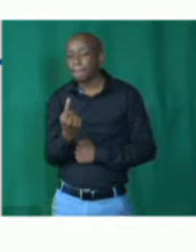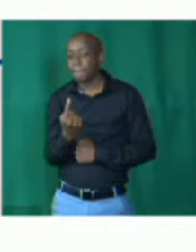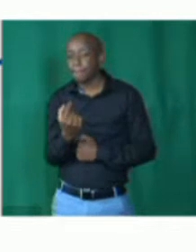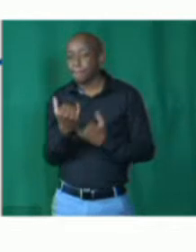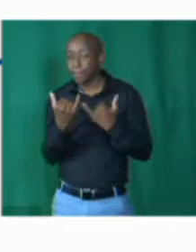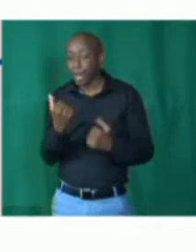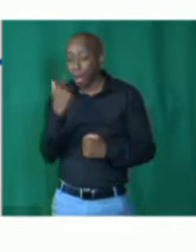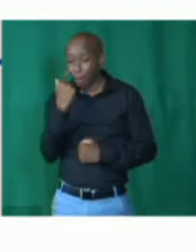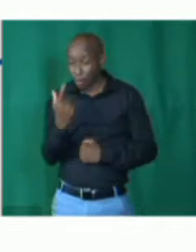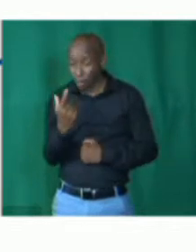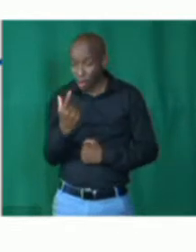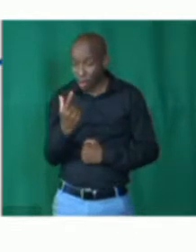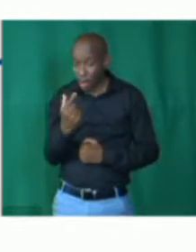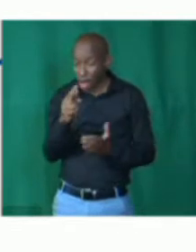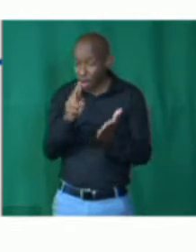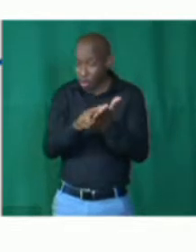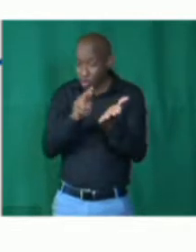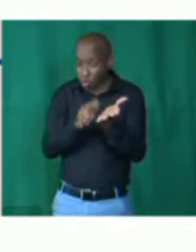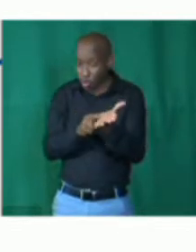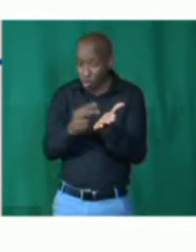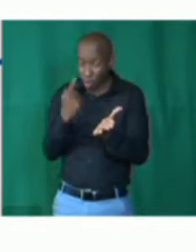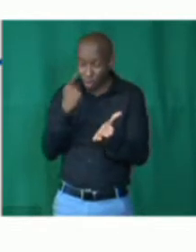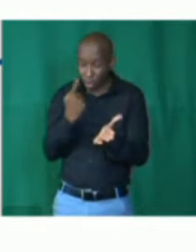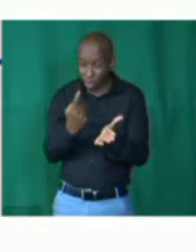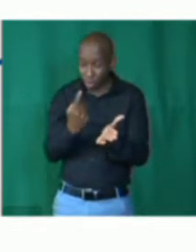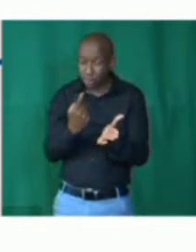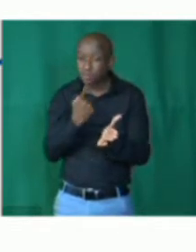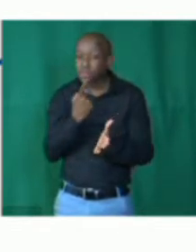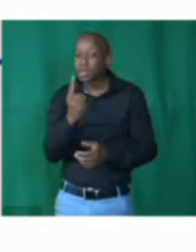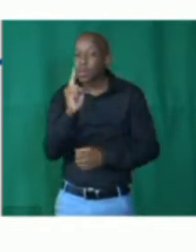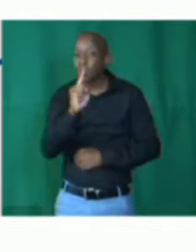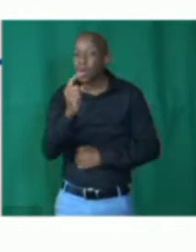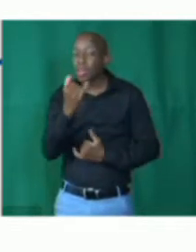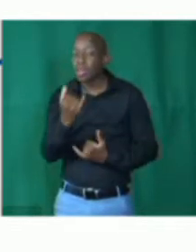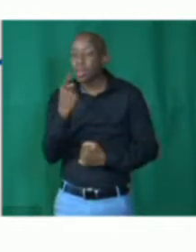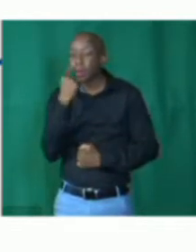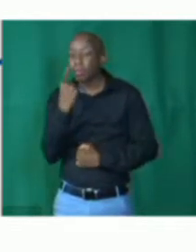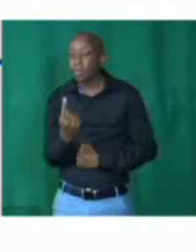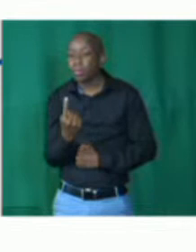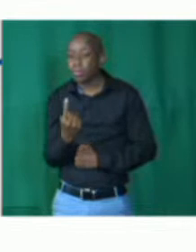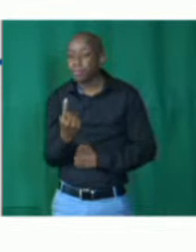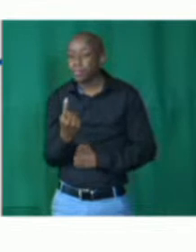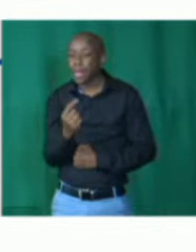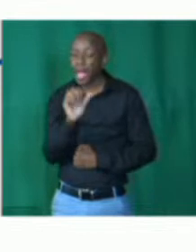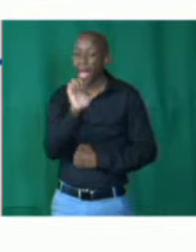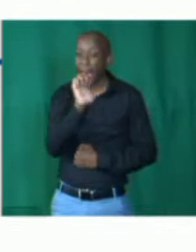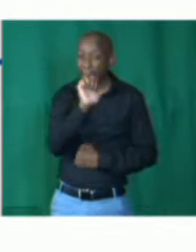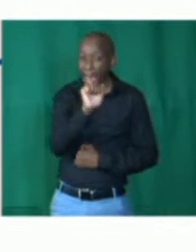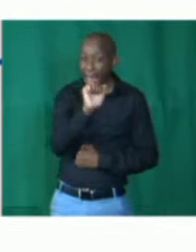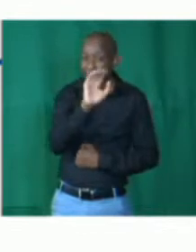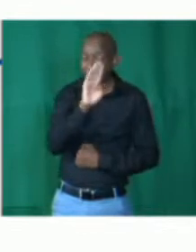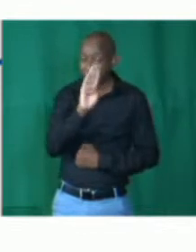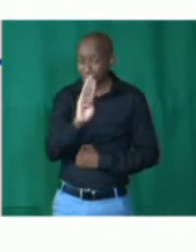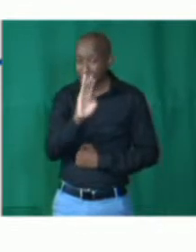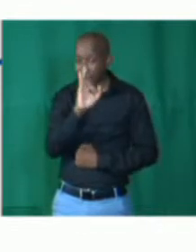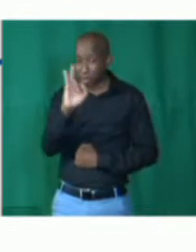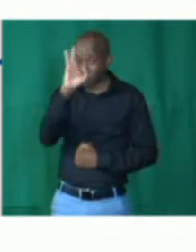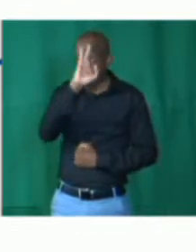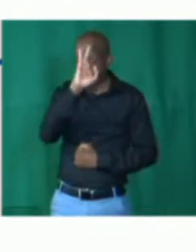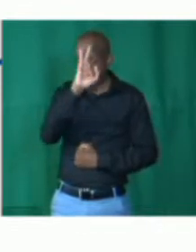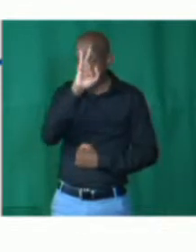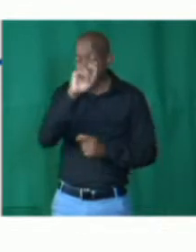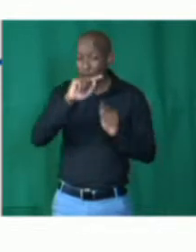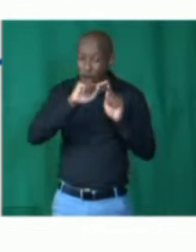our Pythagoras rule, what it states. So the AB, which is the longest side squared, is equals